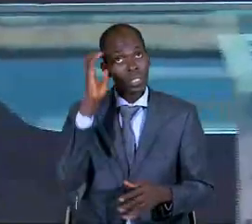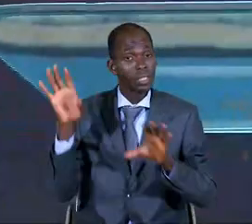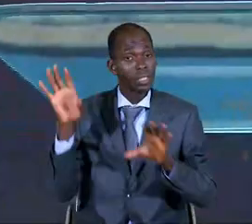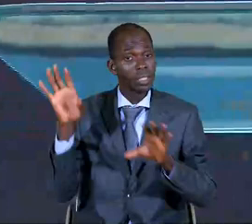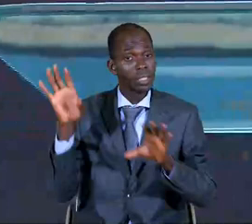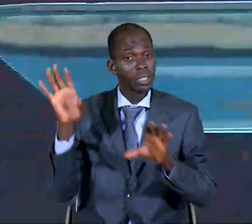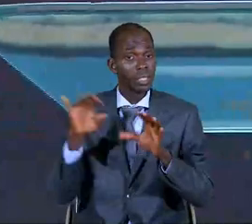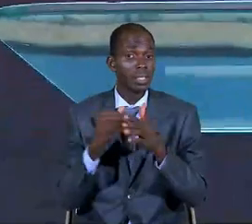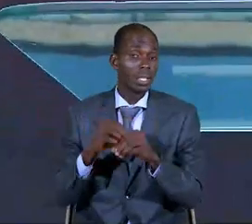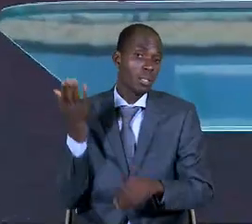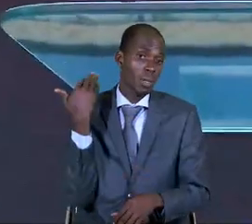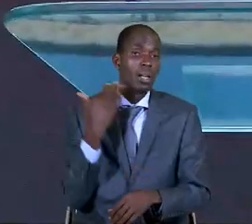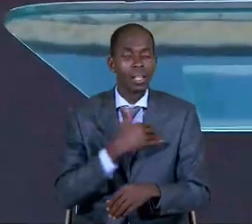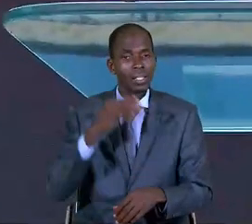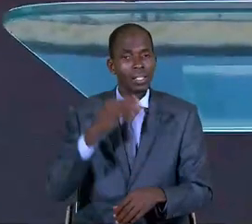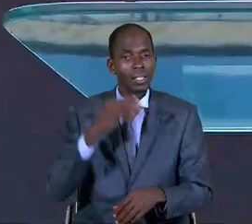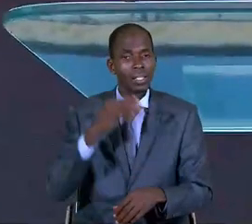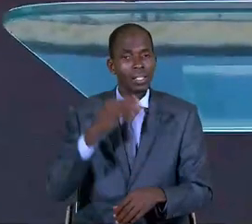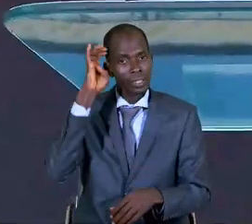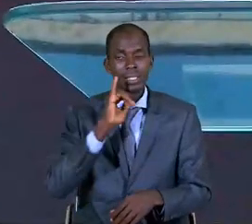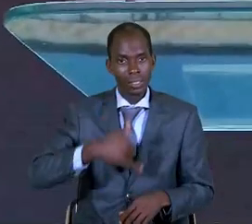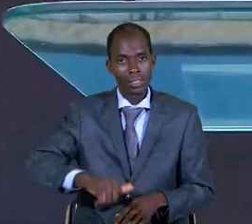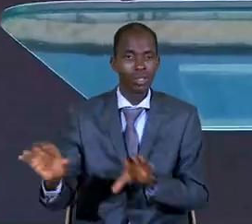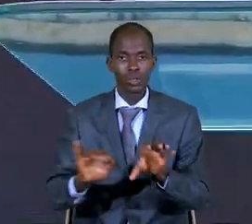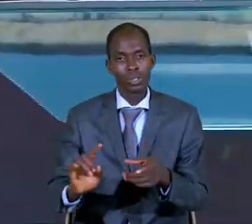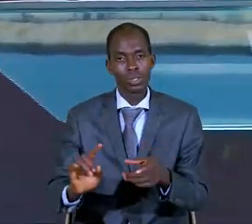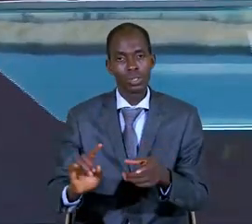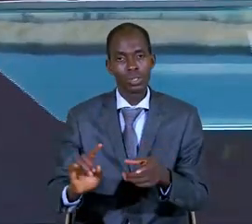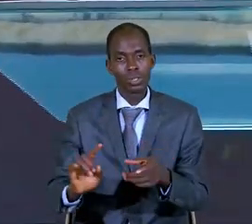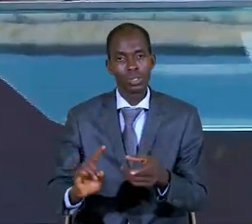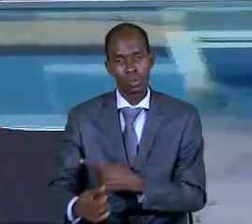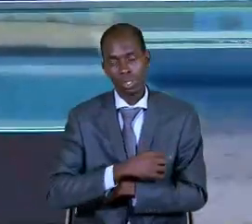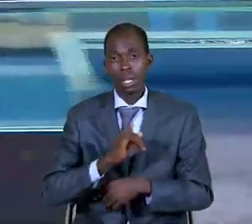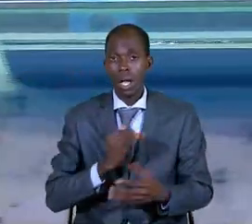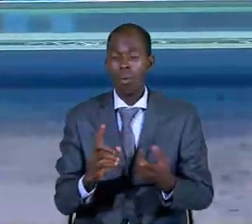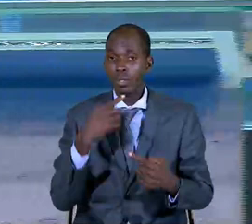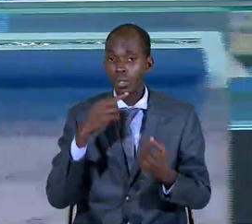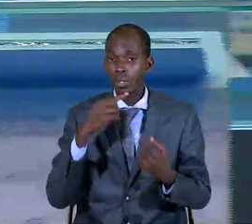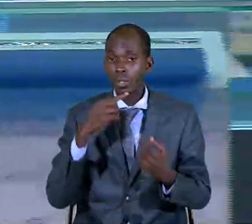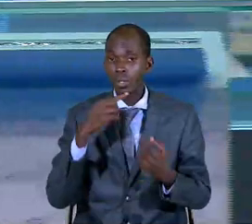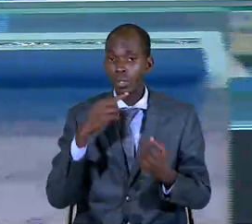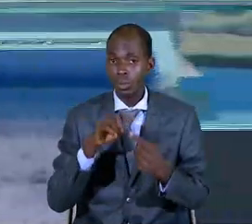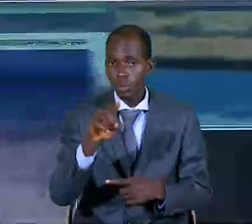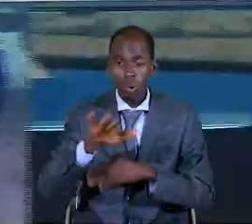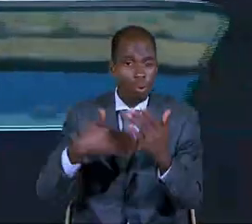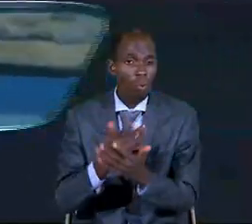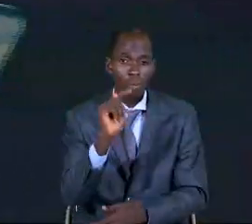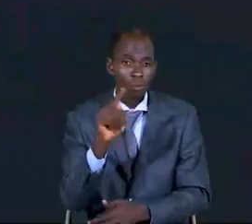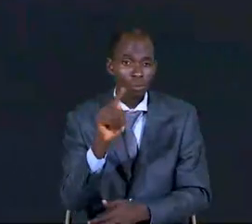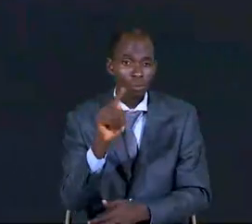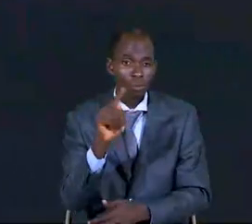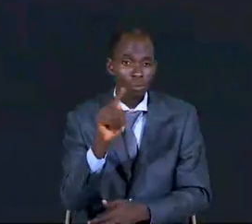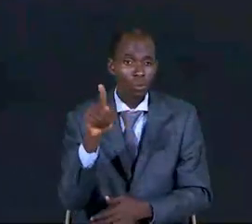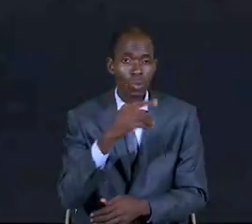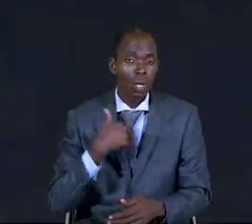past, and it is doing it today. And I want to tell you, all the testimonies you have heard